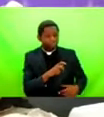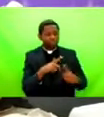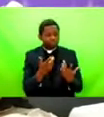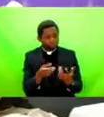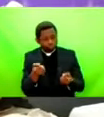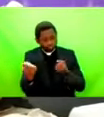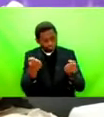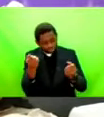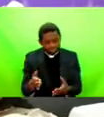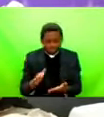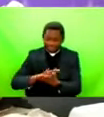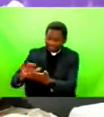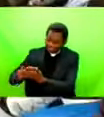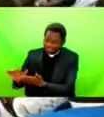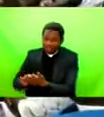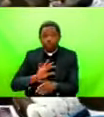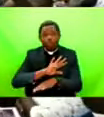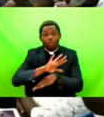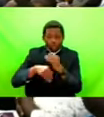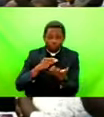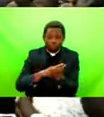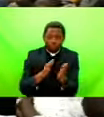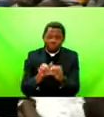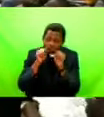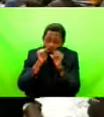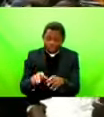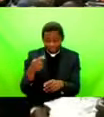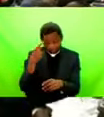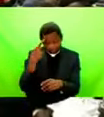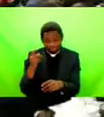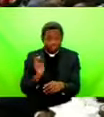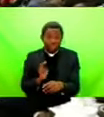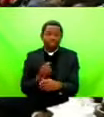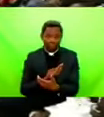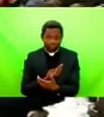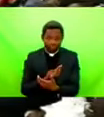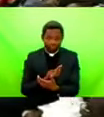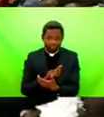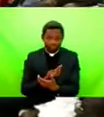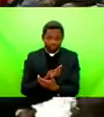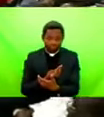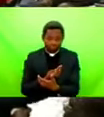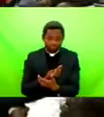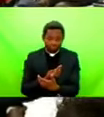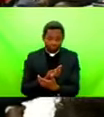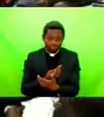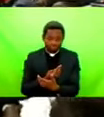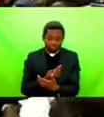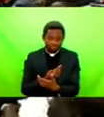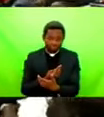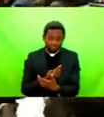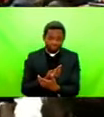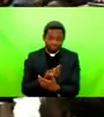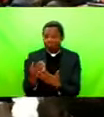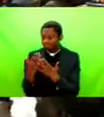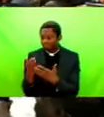cleaners. You have been a blessing to us. But thank you.